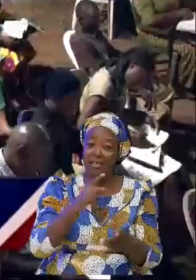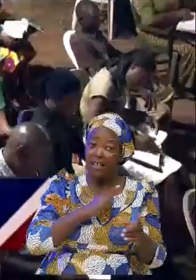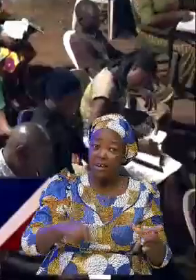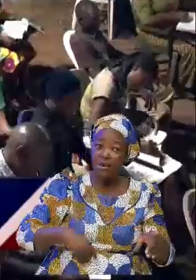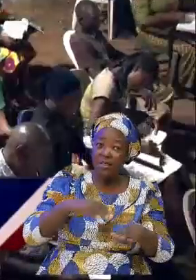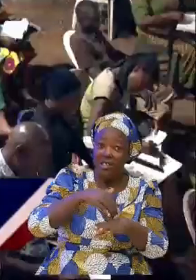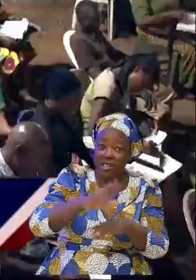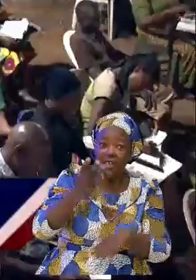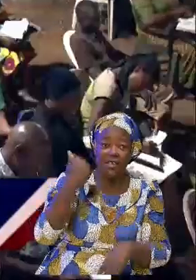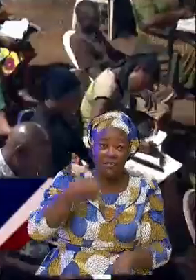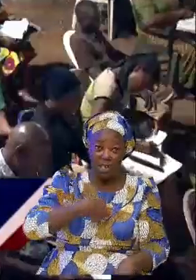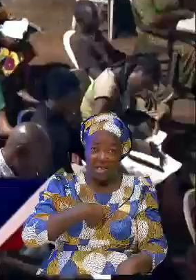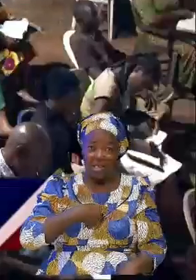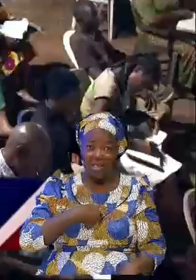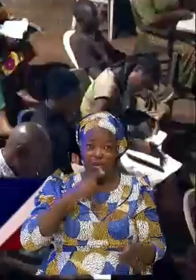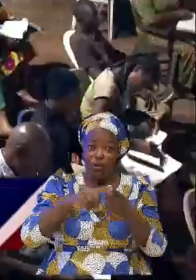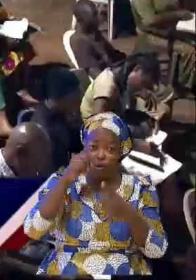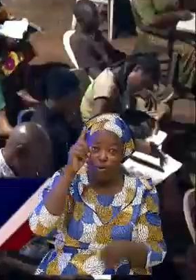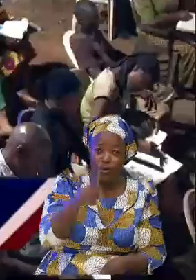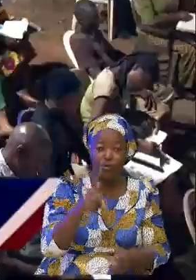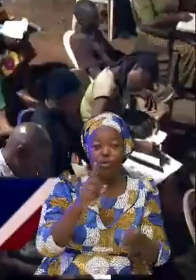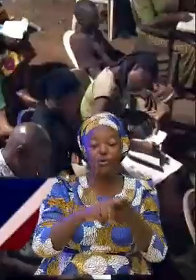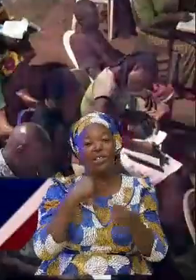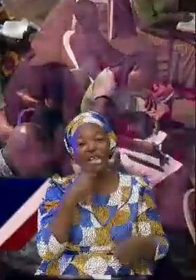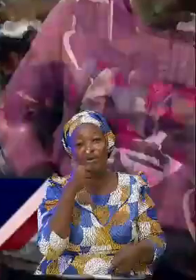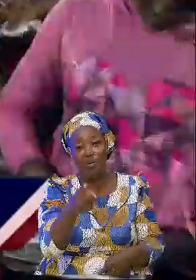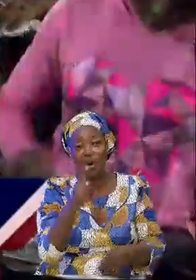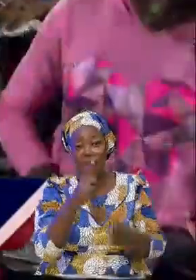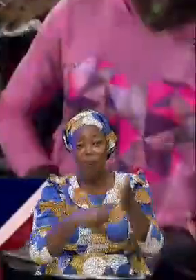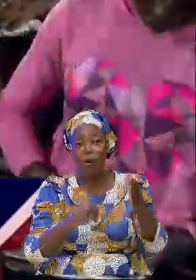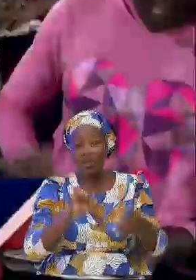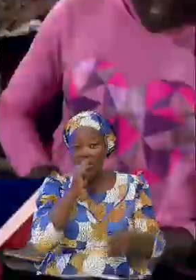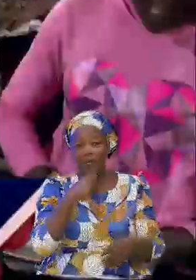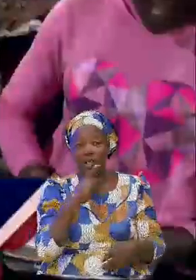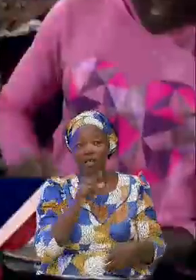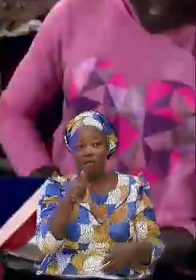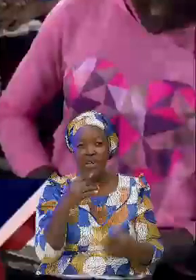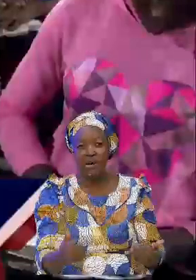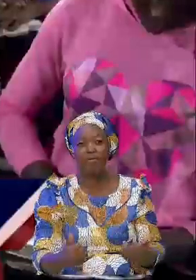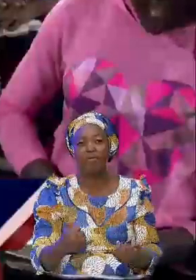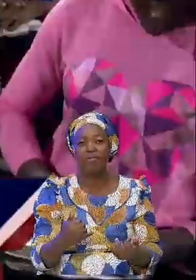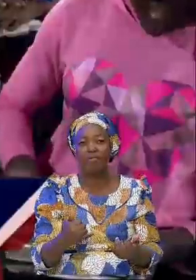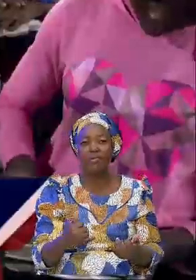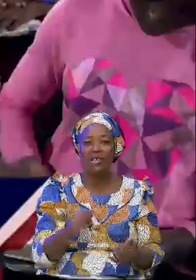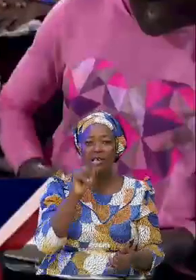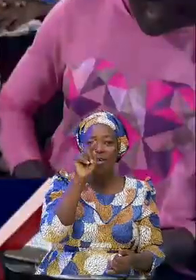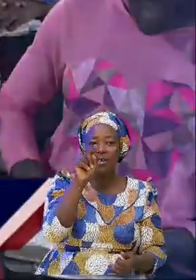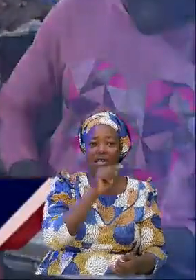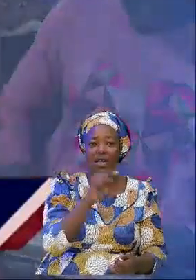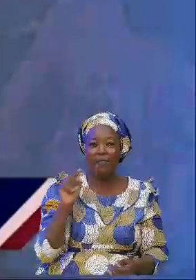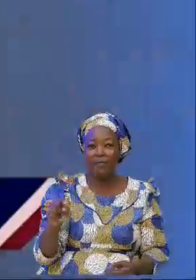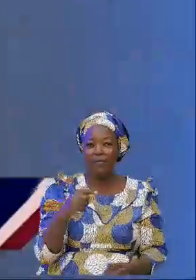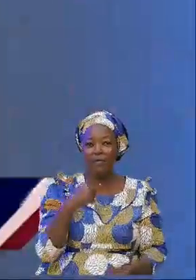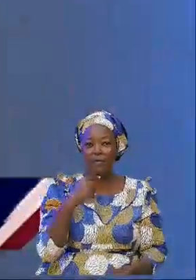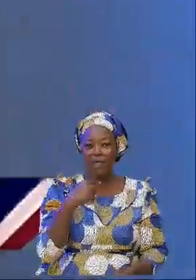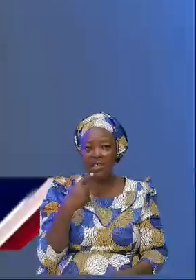You didn't hear that one. The Lord sent me to you to tell you what I'm